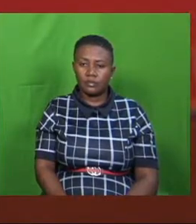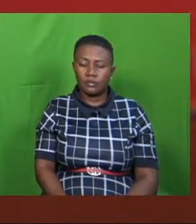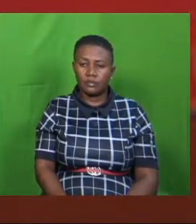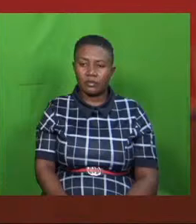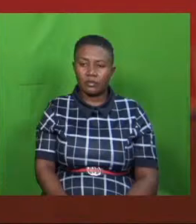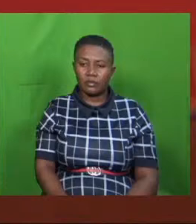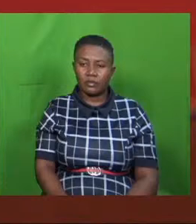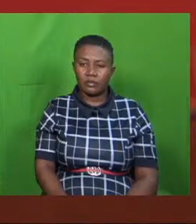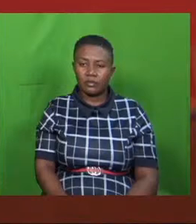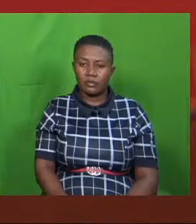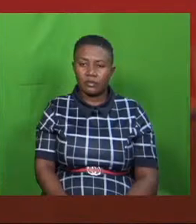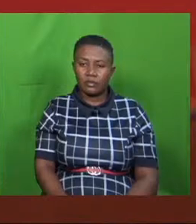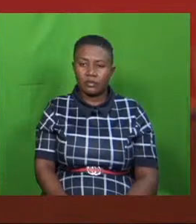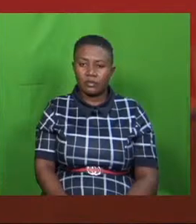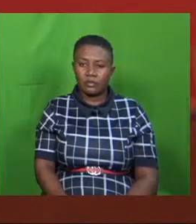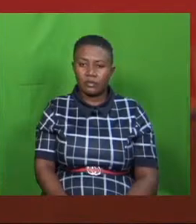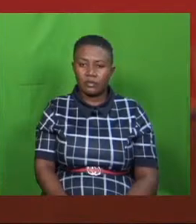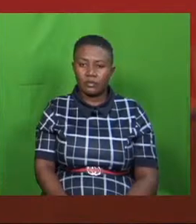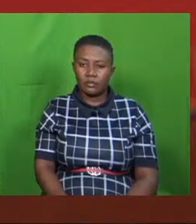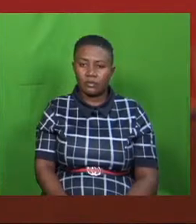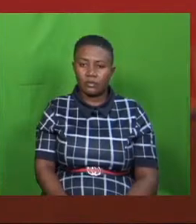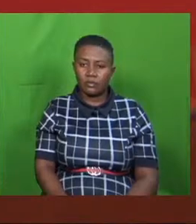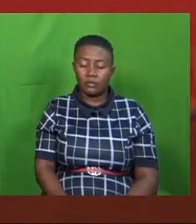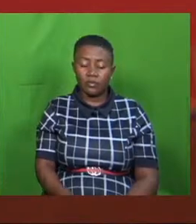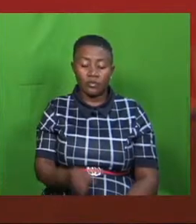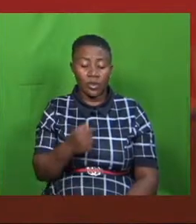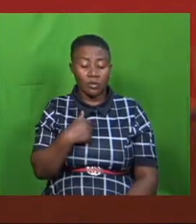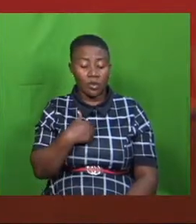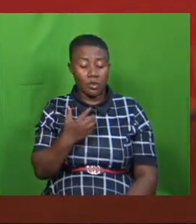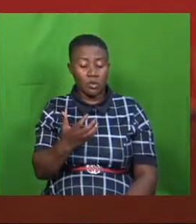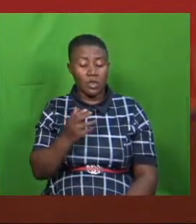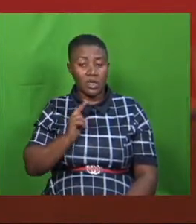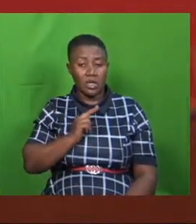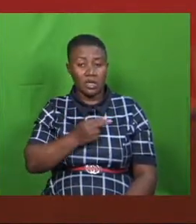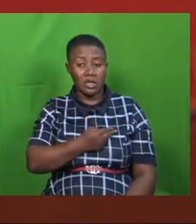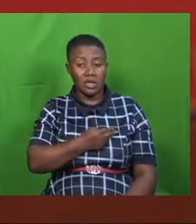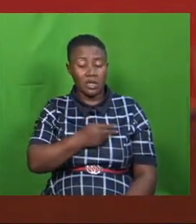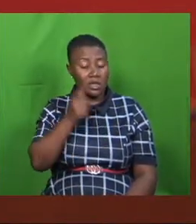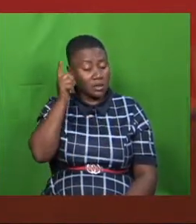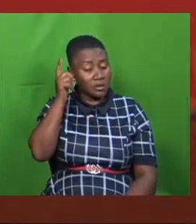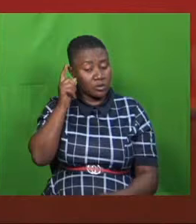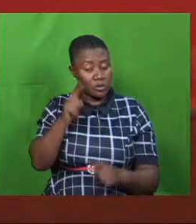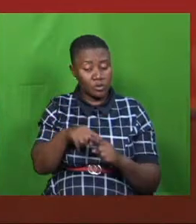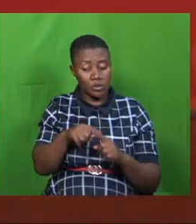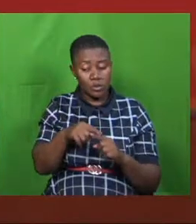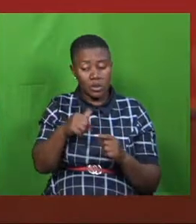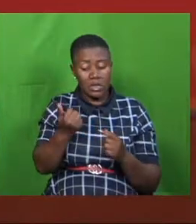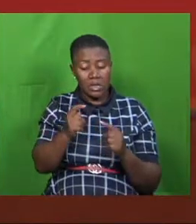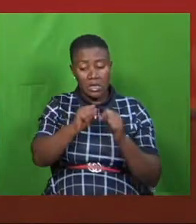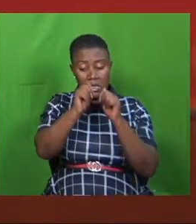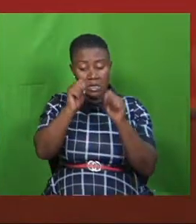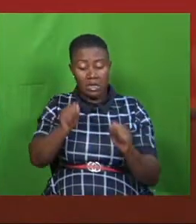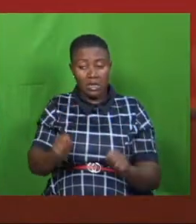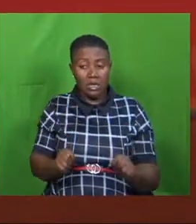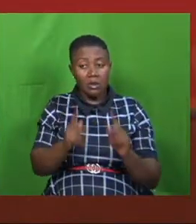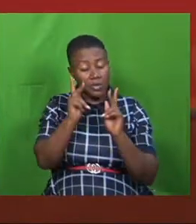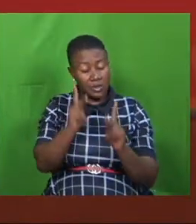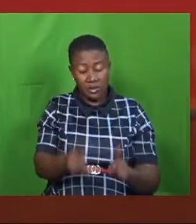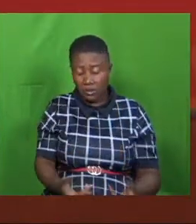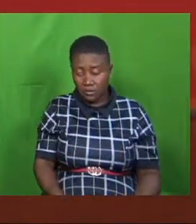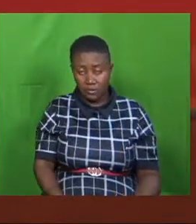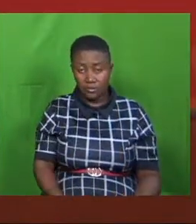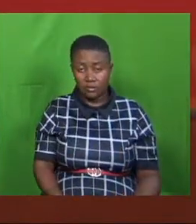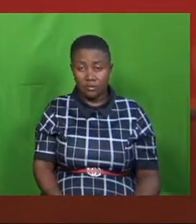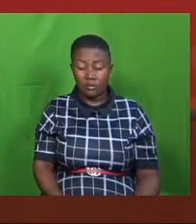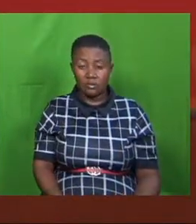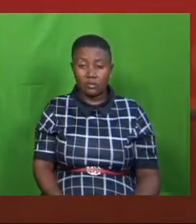I wanted us to hear from the technical person. The chair we put there, was this a ranking member?